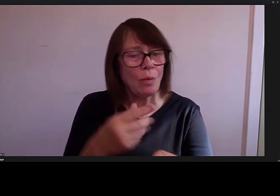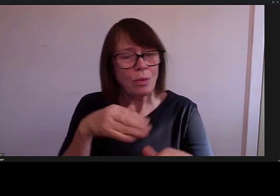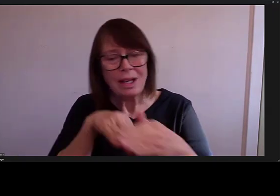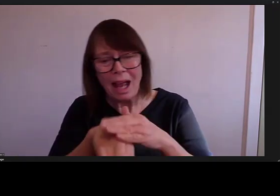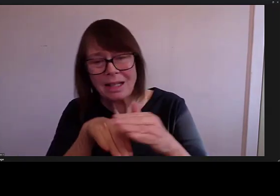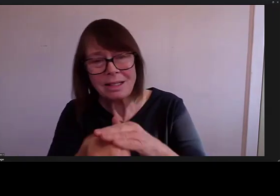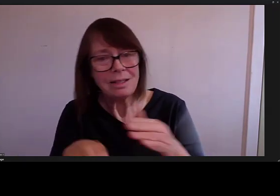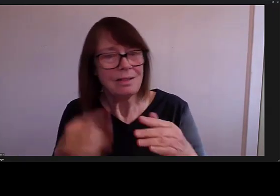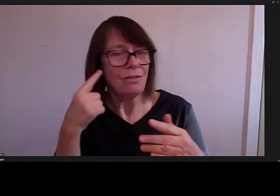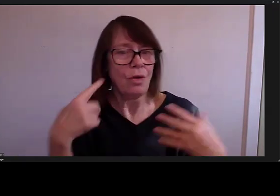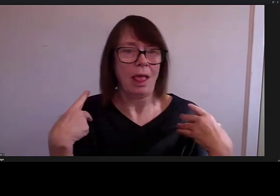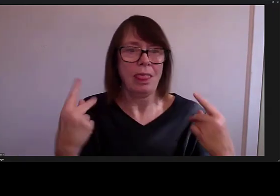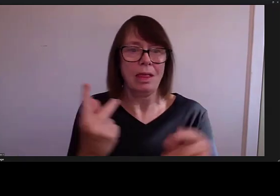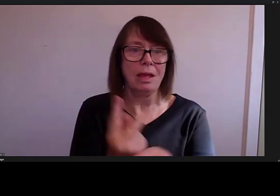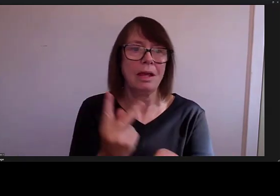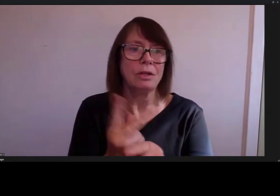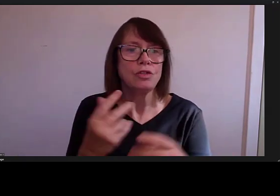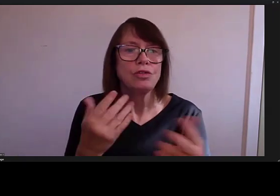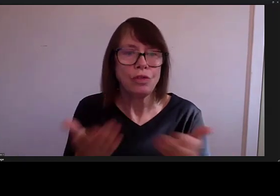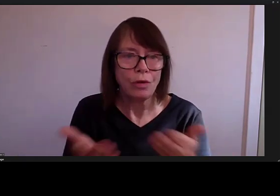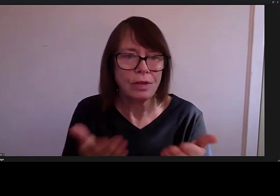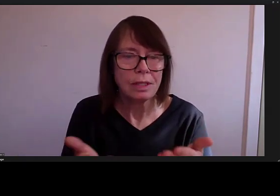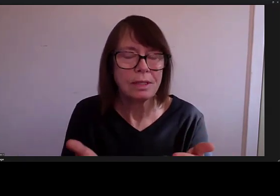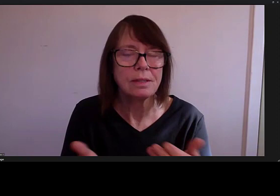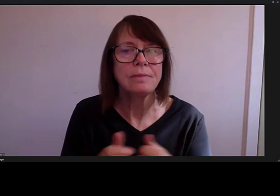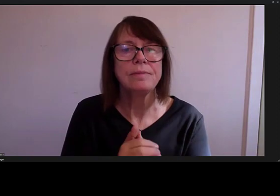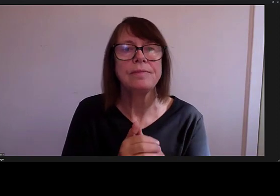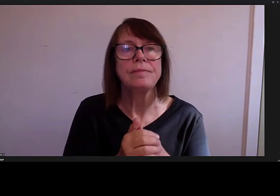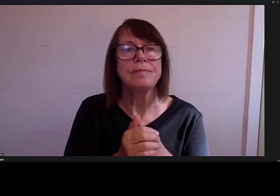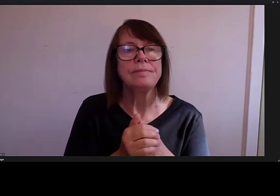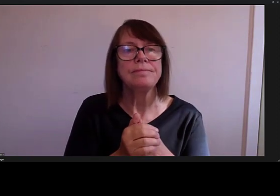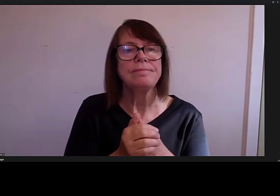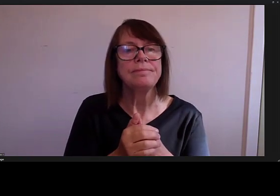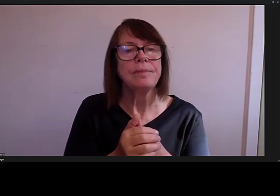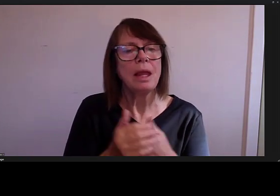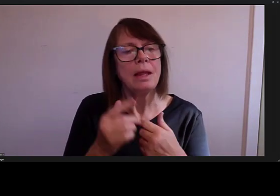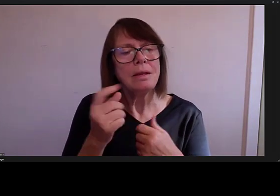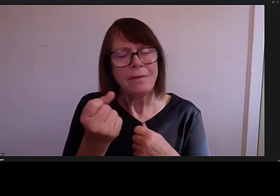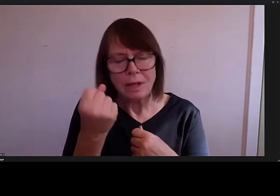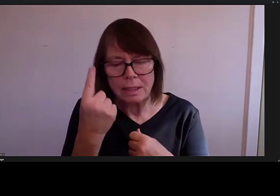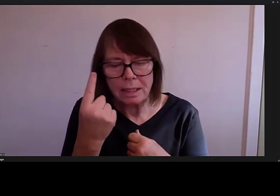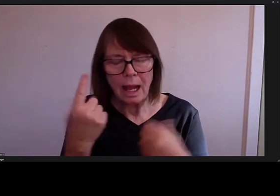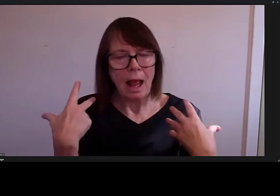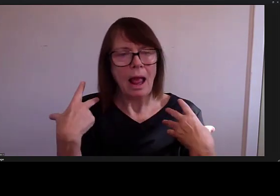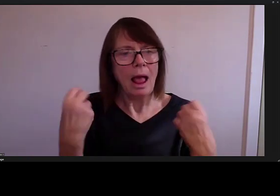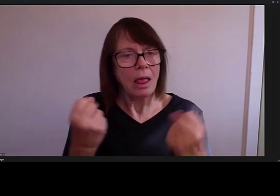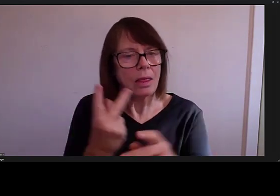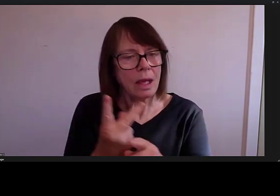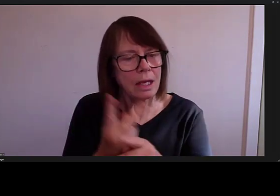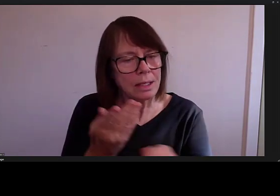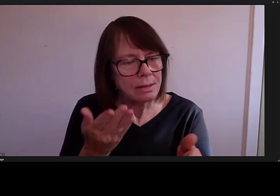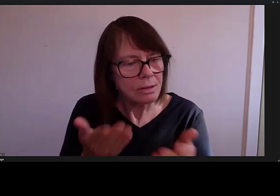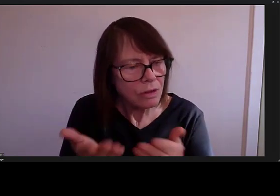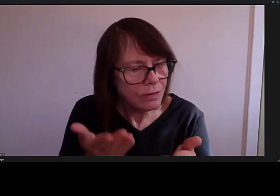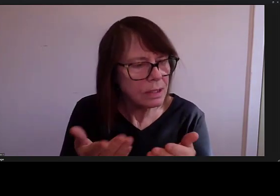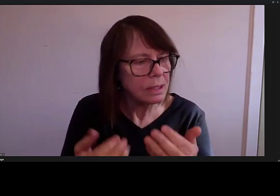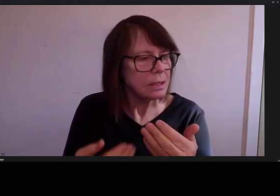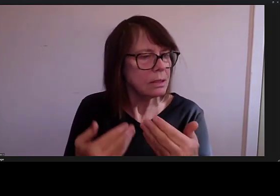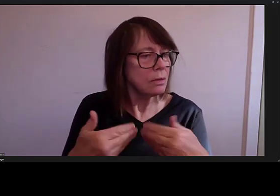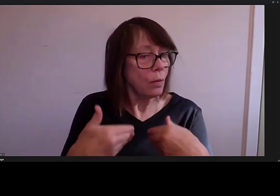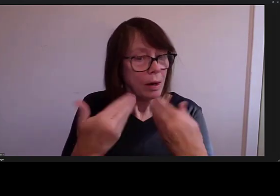services. And there also needs to be an understanding that healthcare systems that are intended to provide services and supports